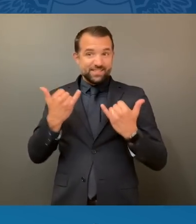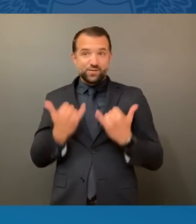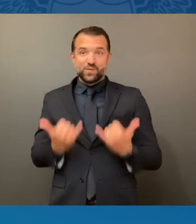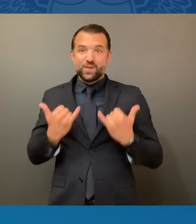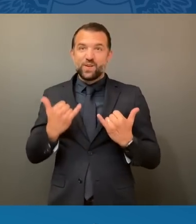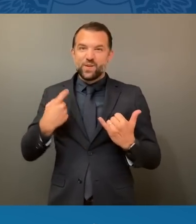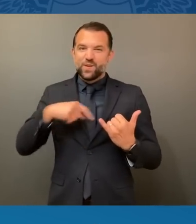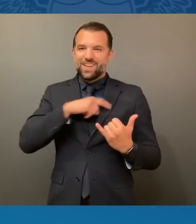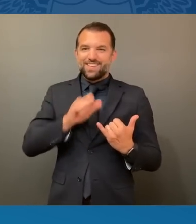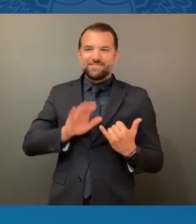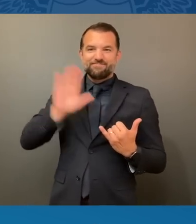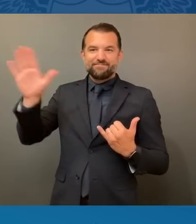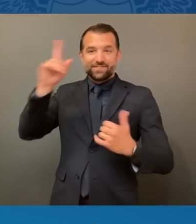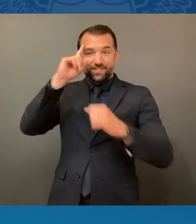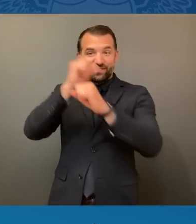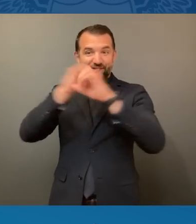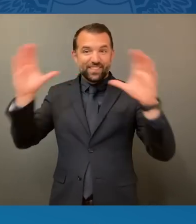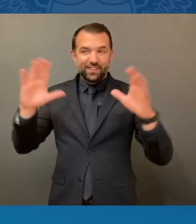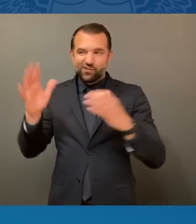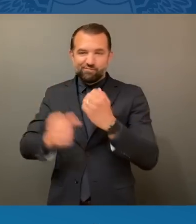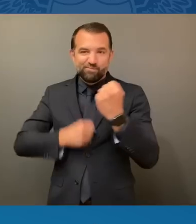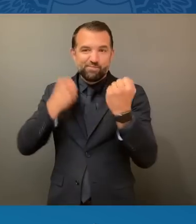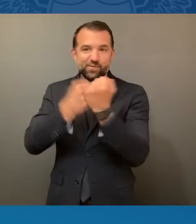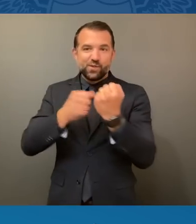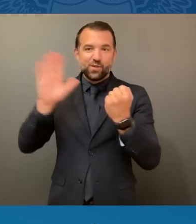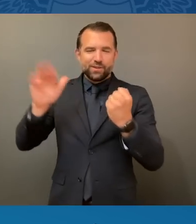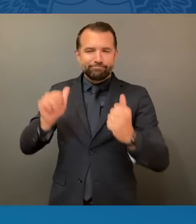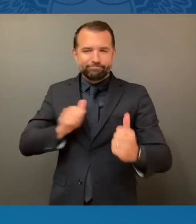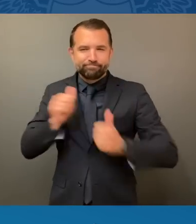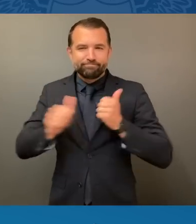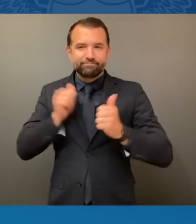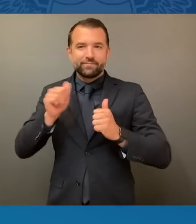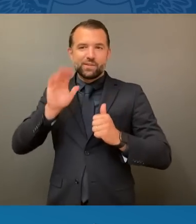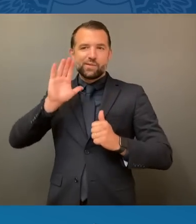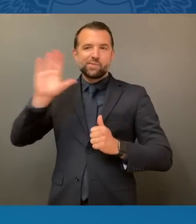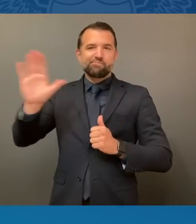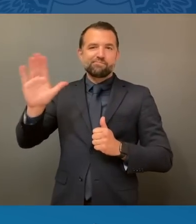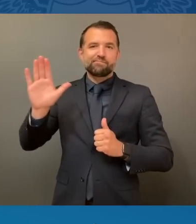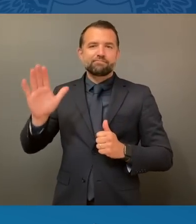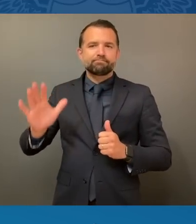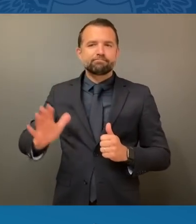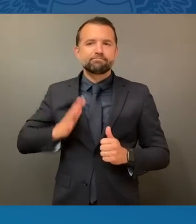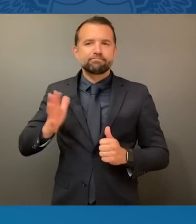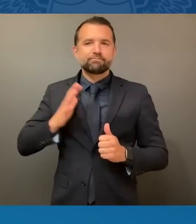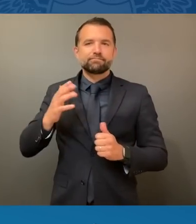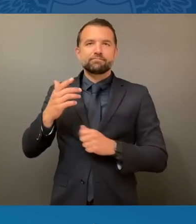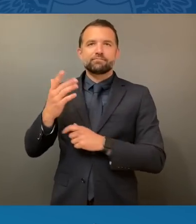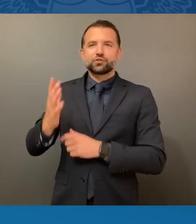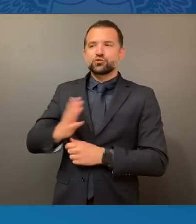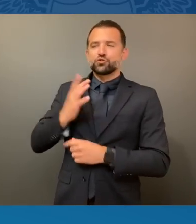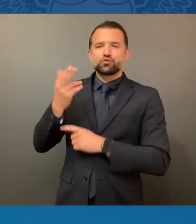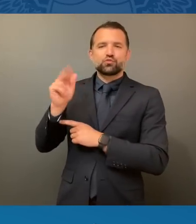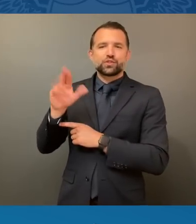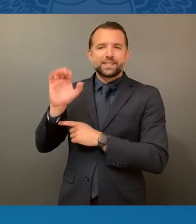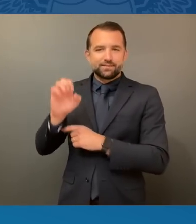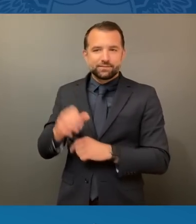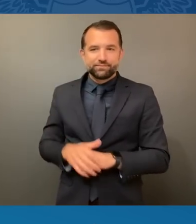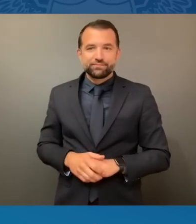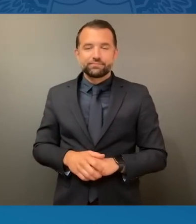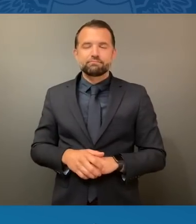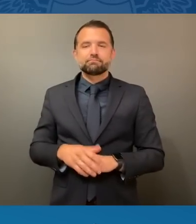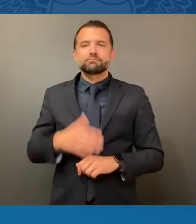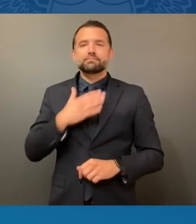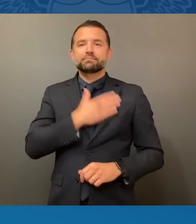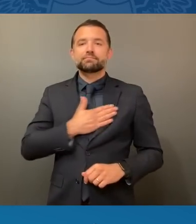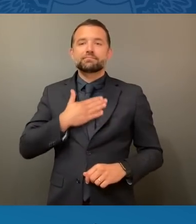her support, we need her tenacity, we need her grace more than ever before. So please get up on